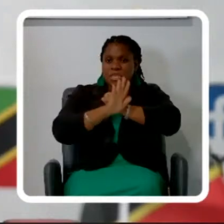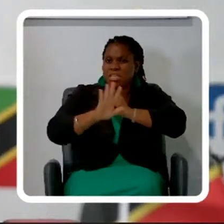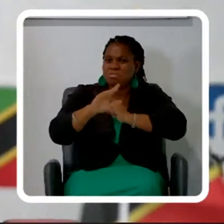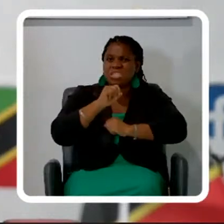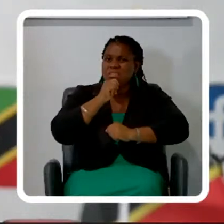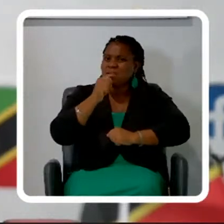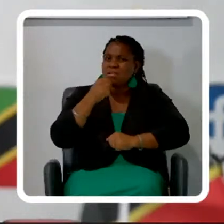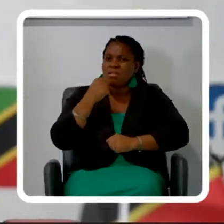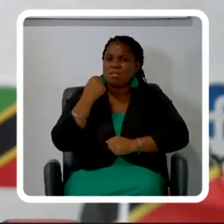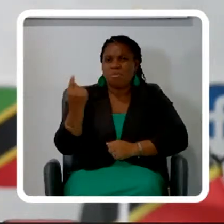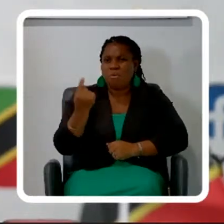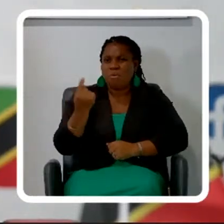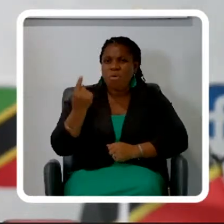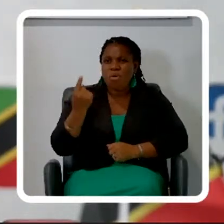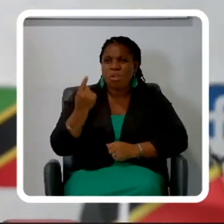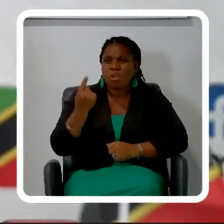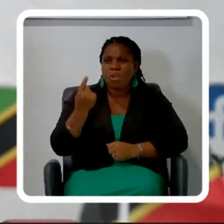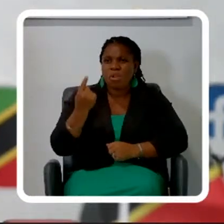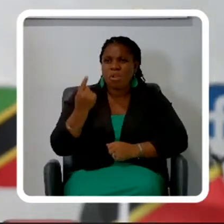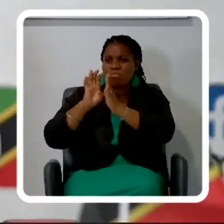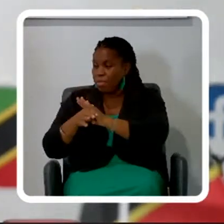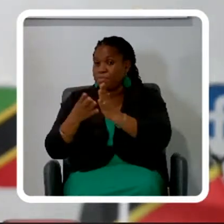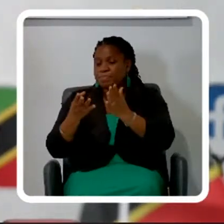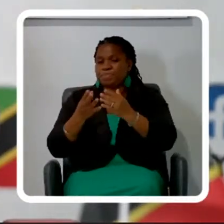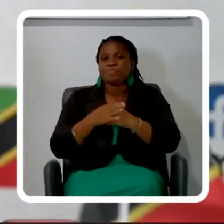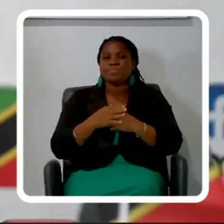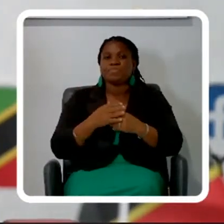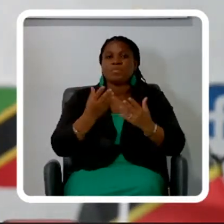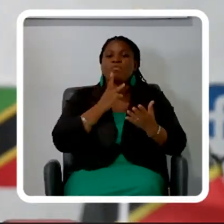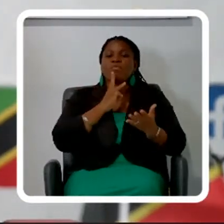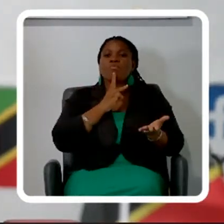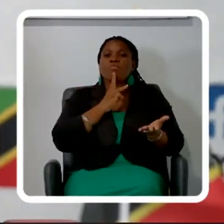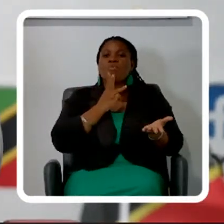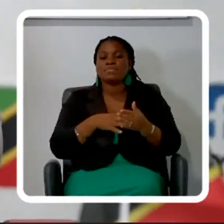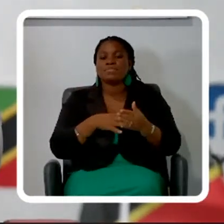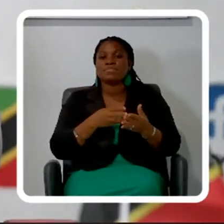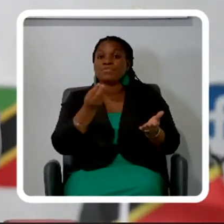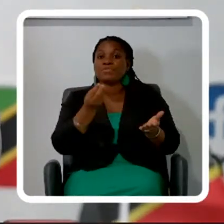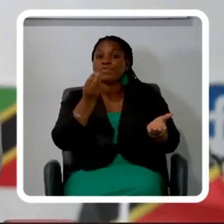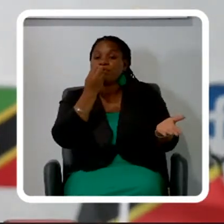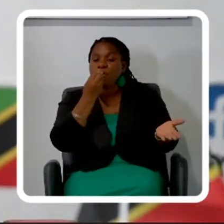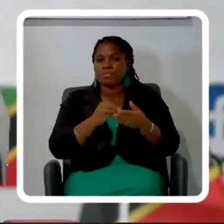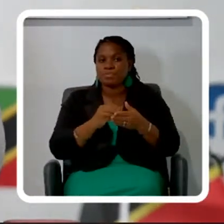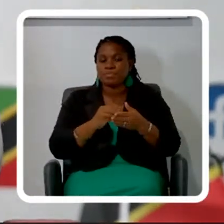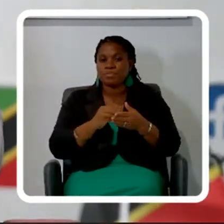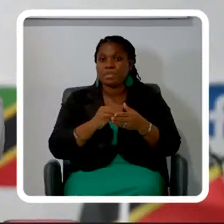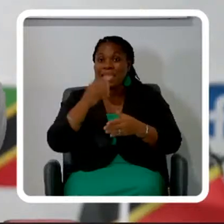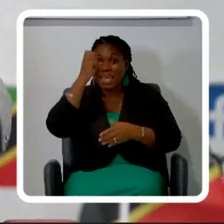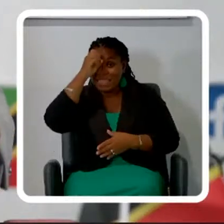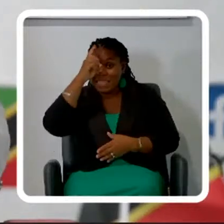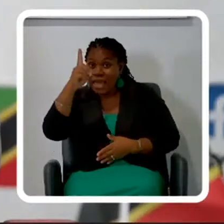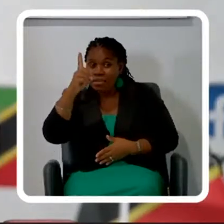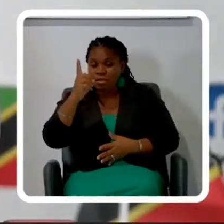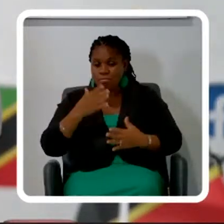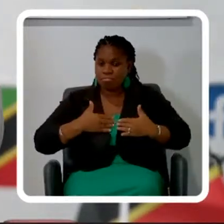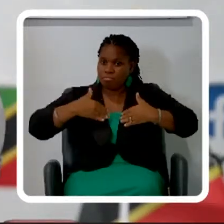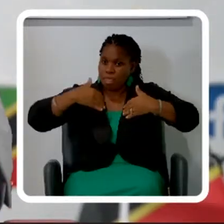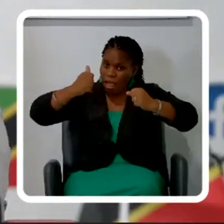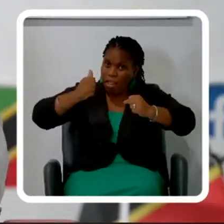about that. Do you have water? Do you have food? Access to education, health